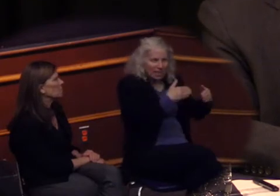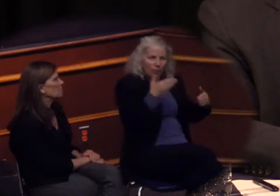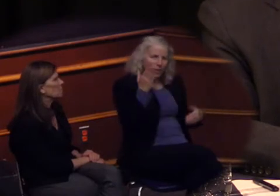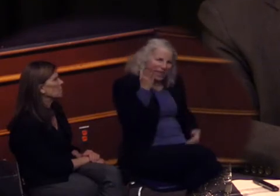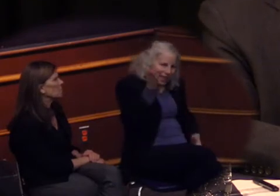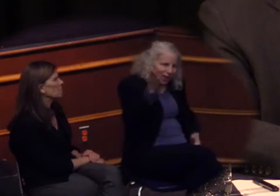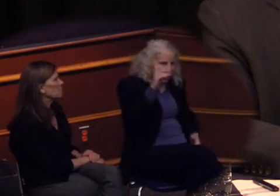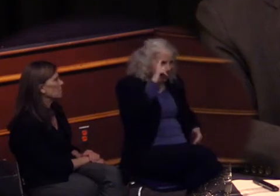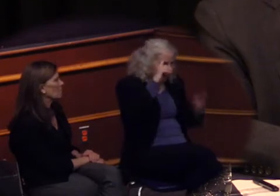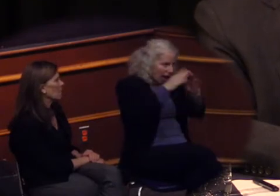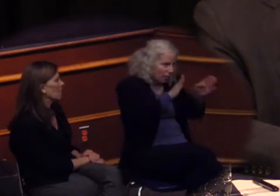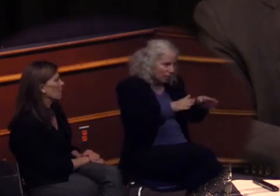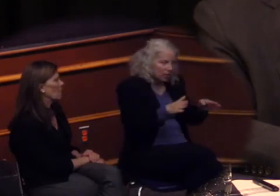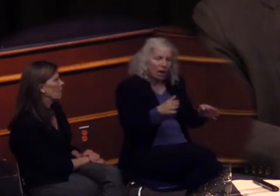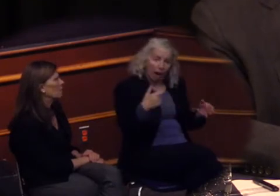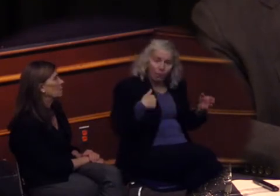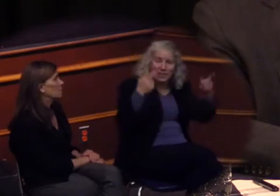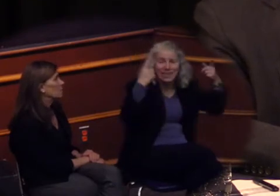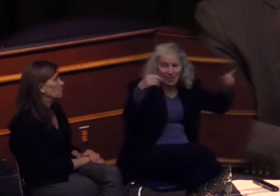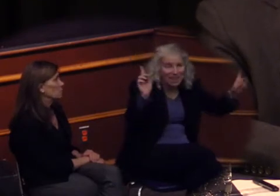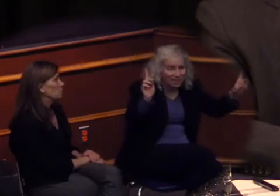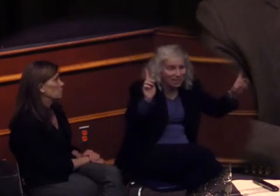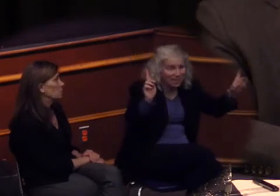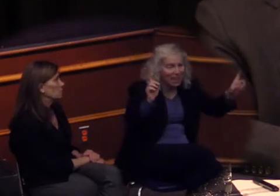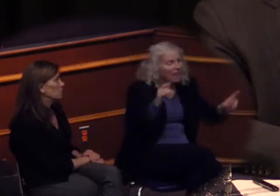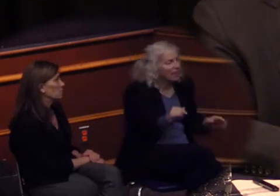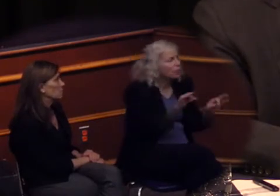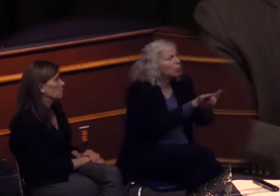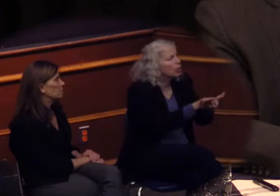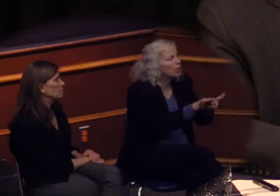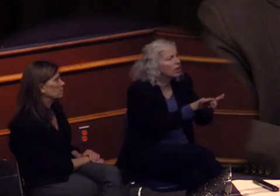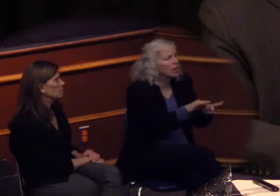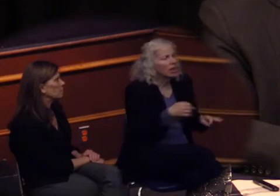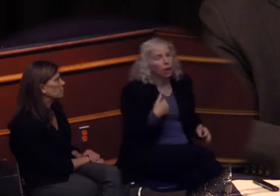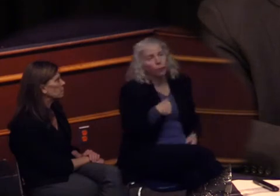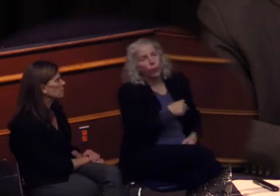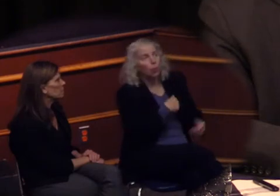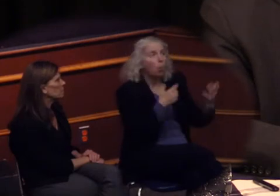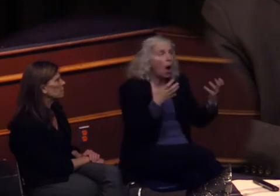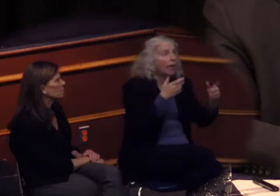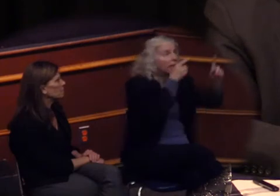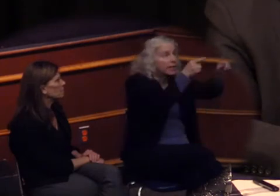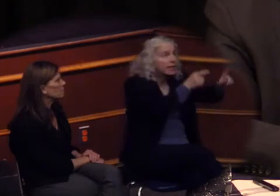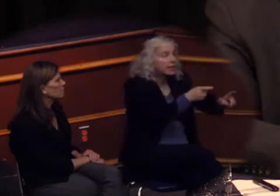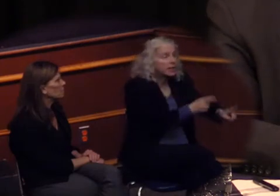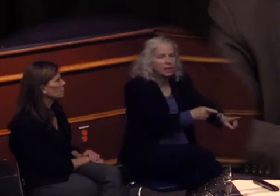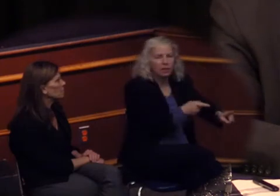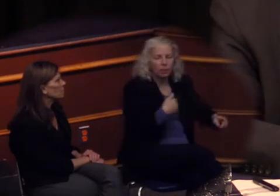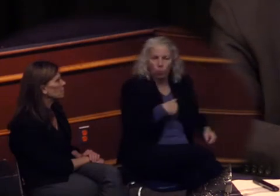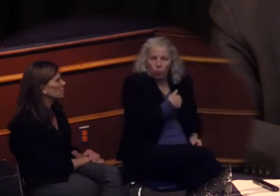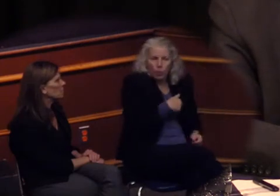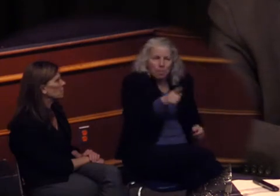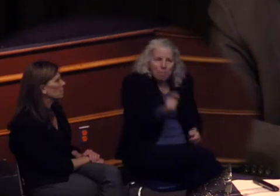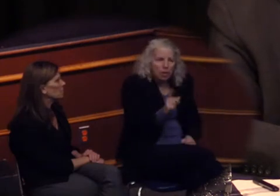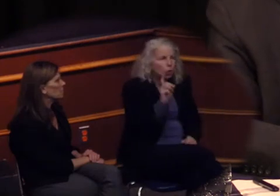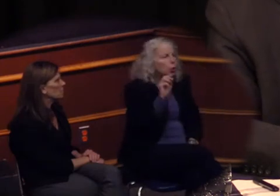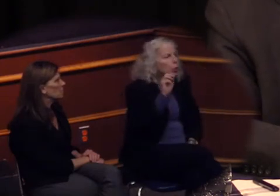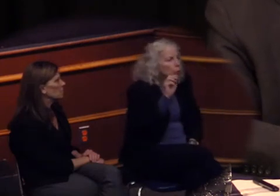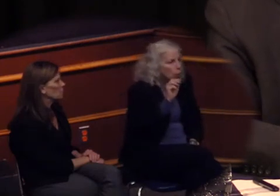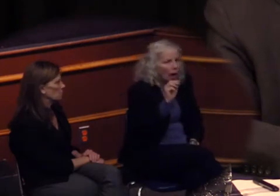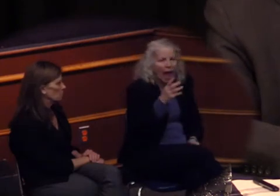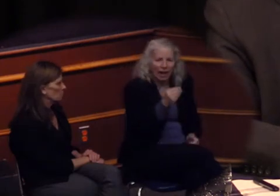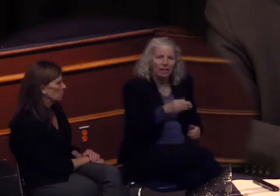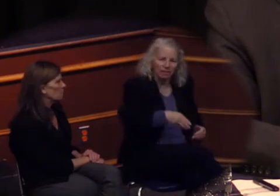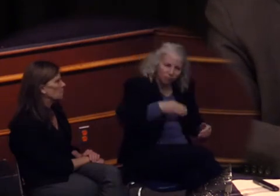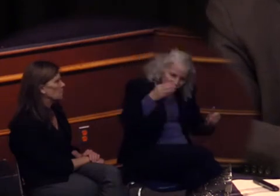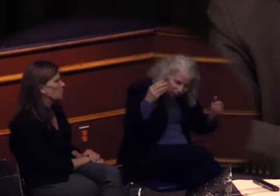successfully through it. I think that should matter. It's not going to matter what we all want to do unless we actually do it and deliver on